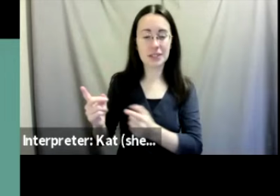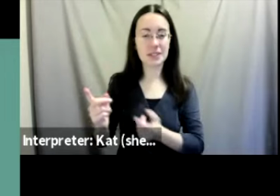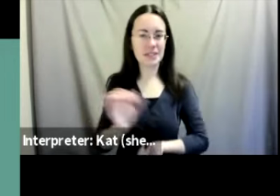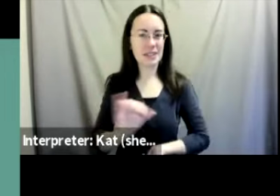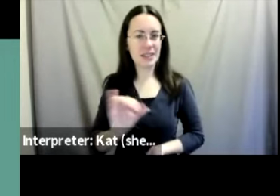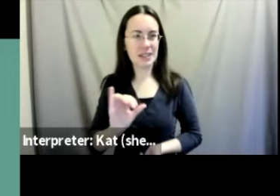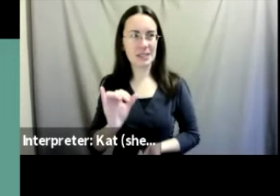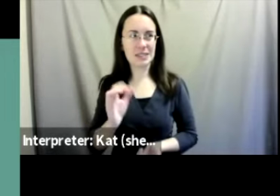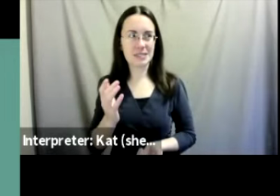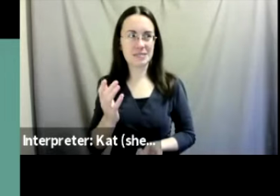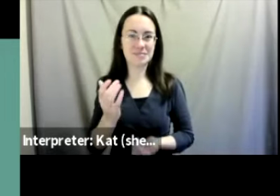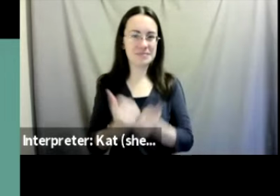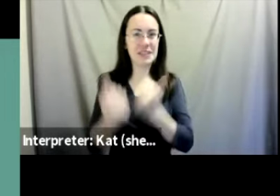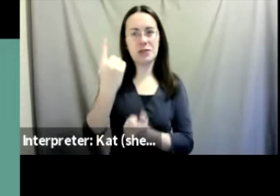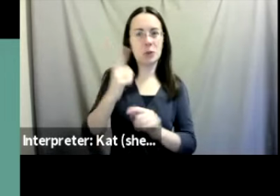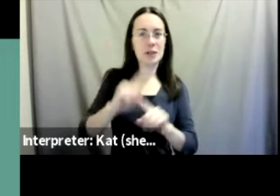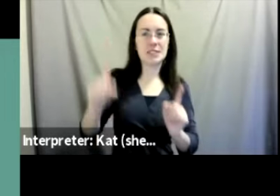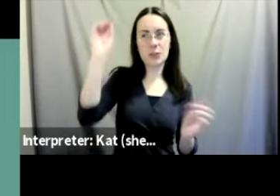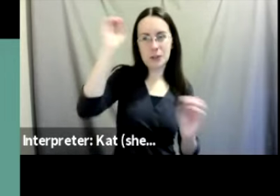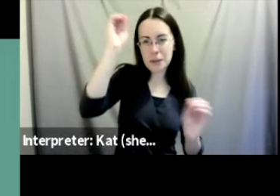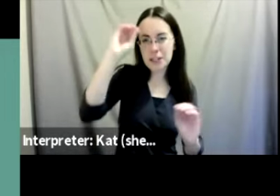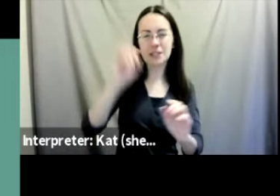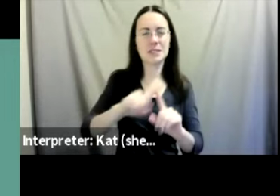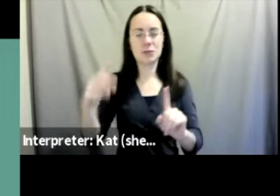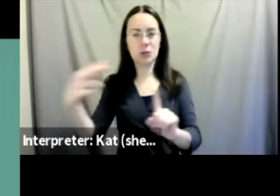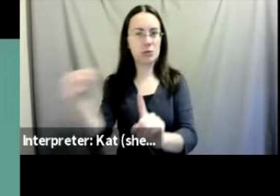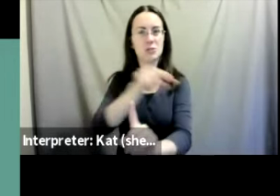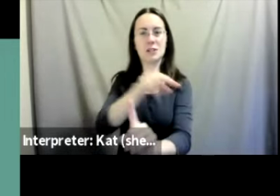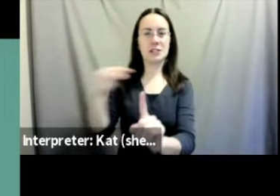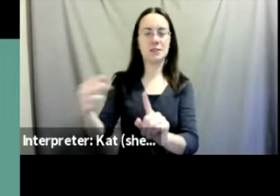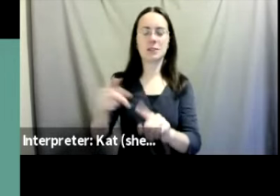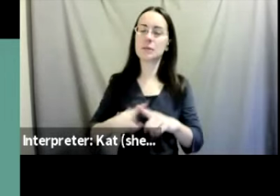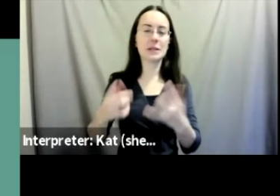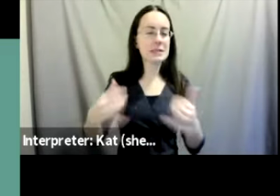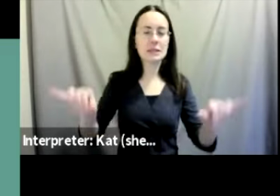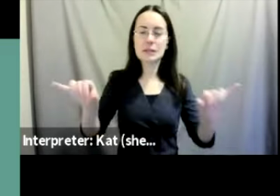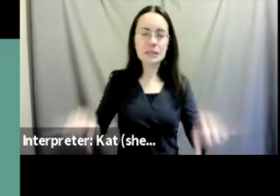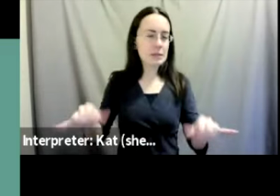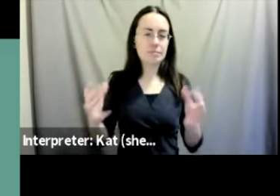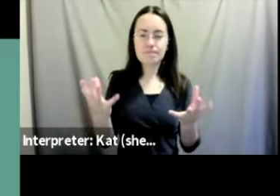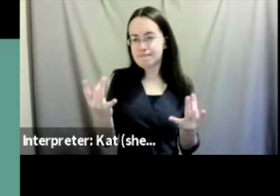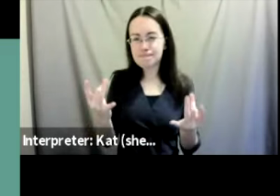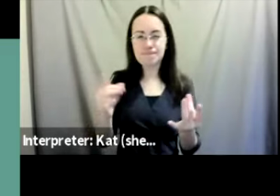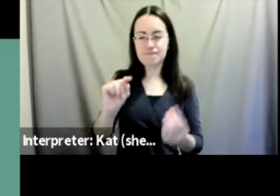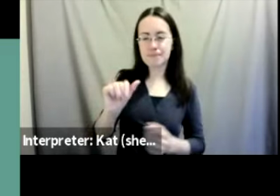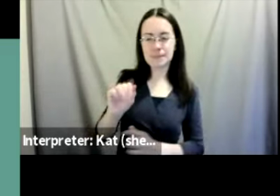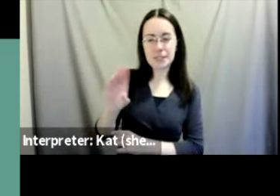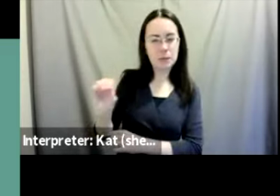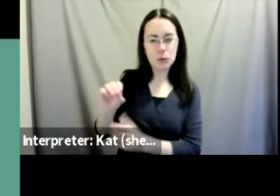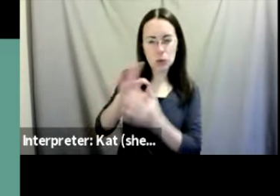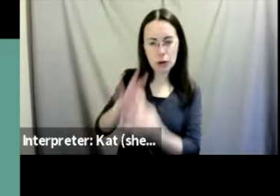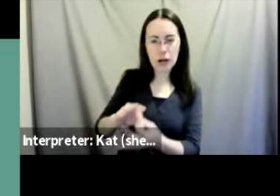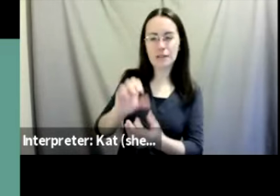everyone has a different opinion and every outlook, but it's still like that taboo-ness of like sexual health and reproductive